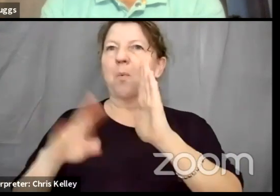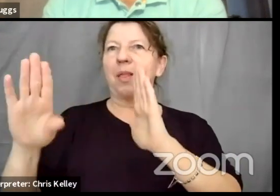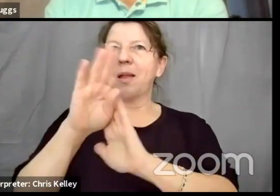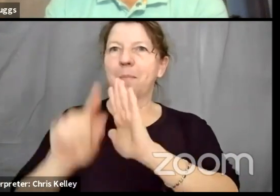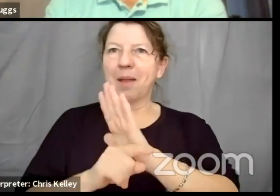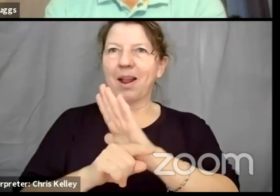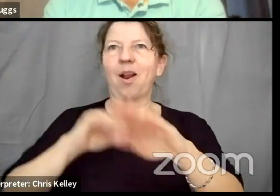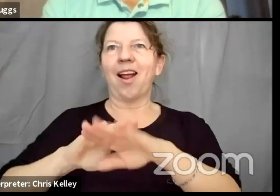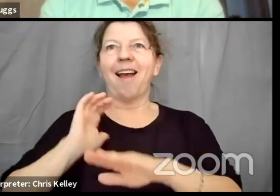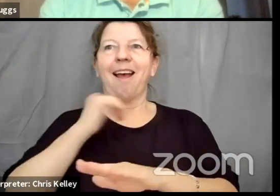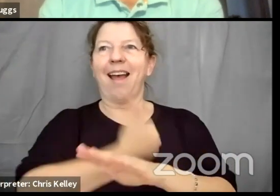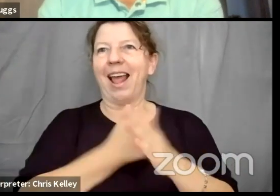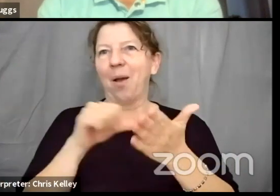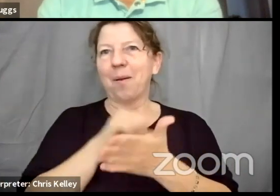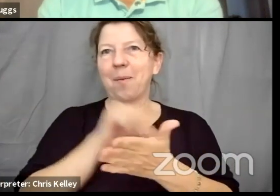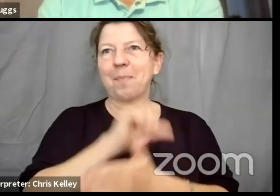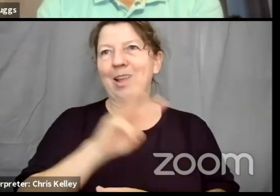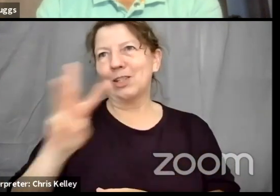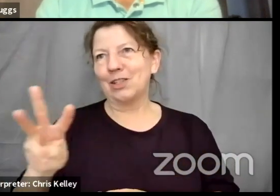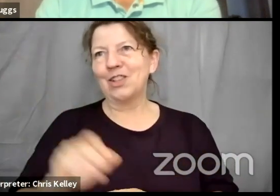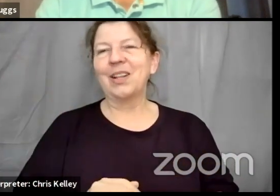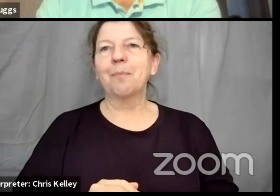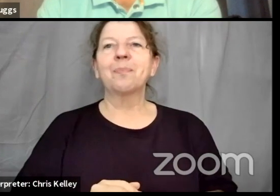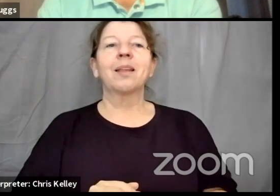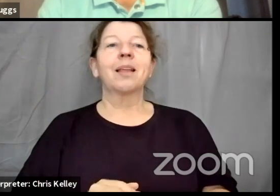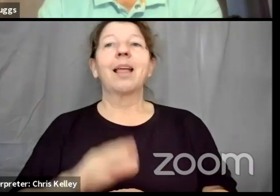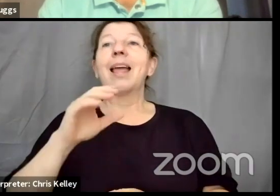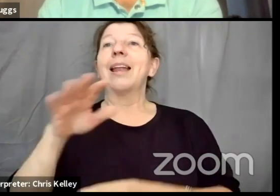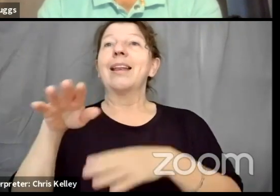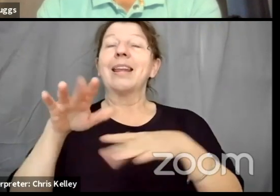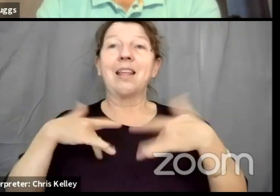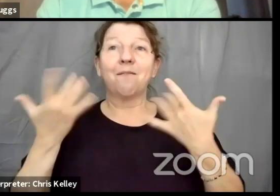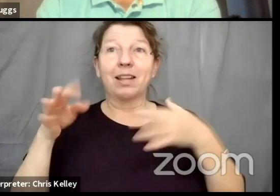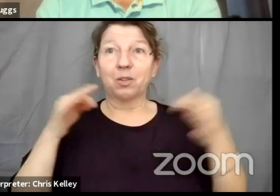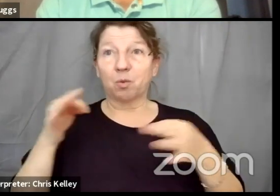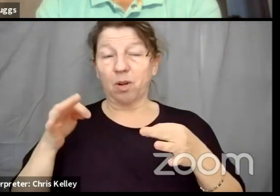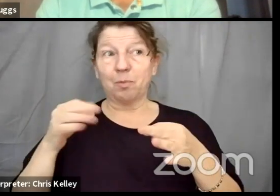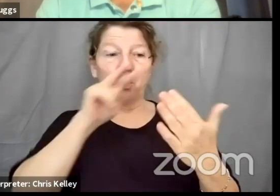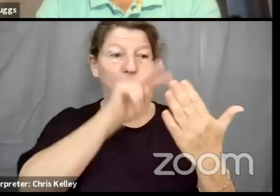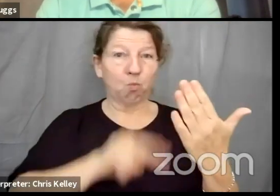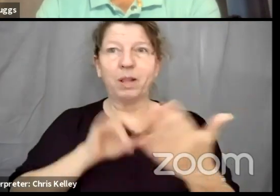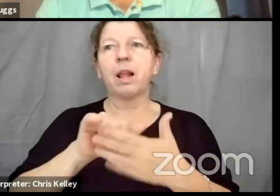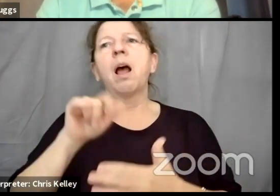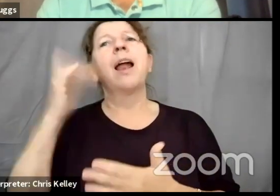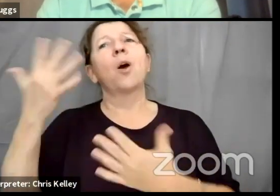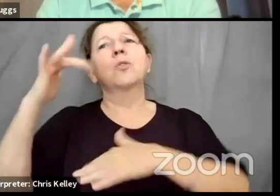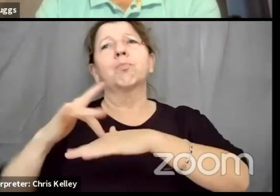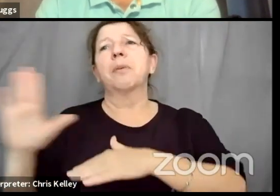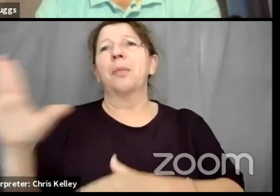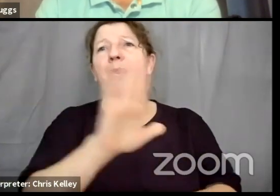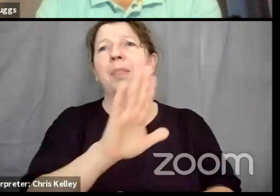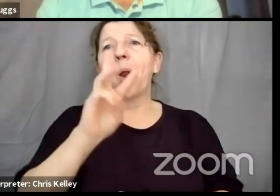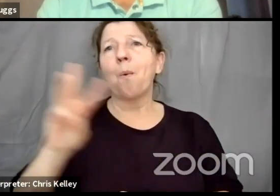HowlRound page and in the event description. And I really encourage you to visit their websites to learn more about